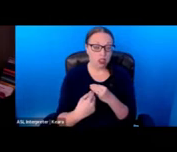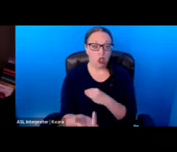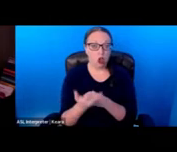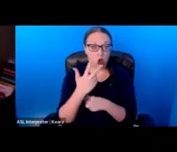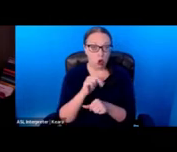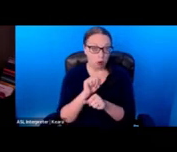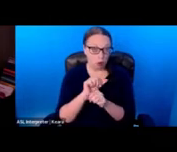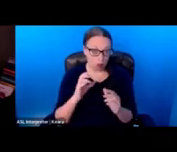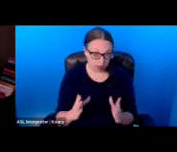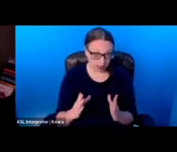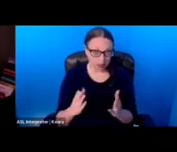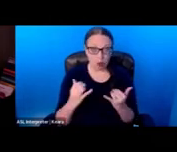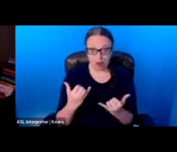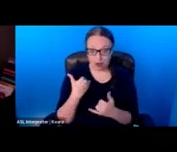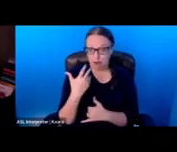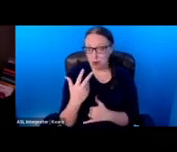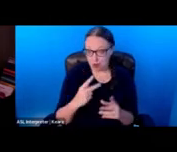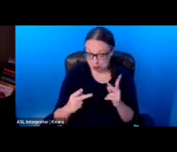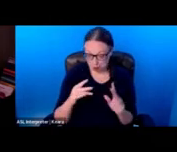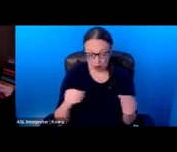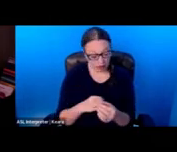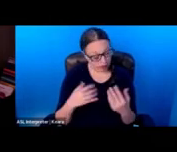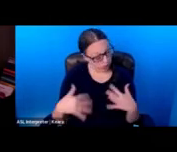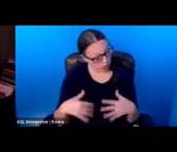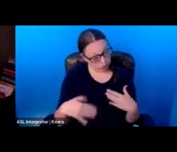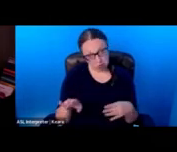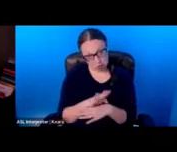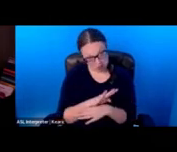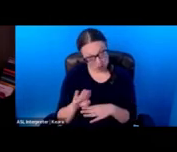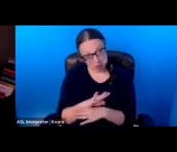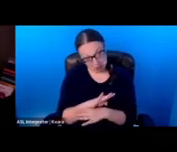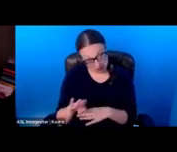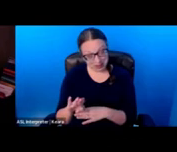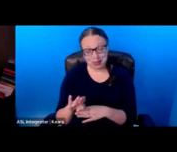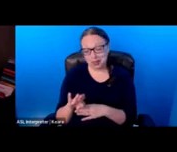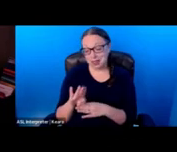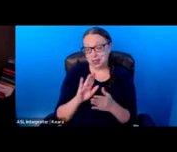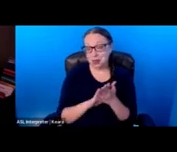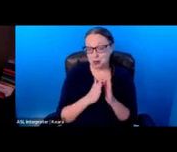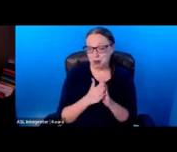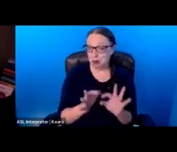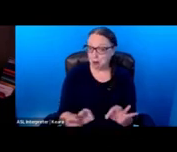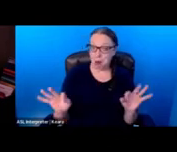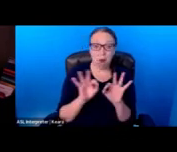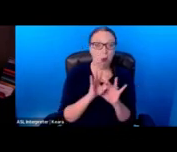the office and they're incredibly busy. And it's really become a vital part of the service system.